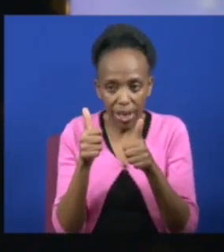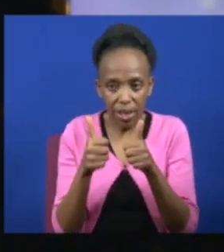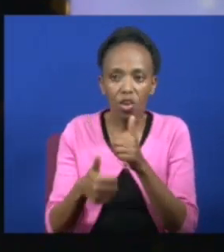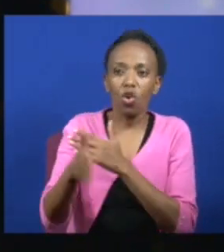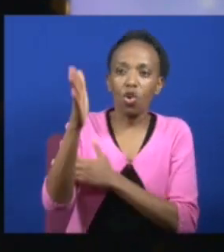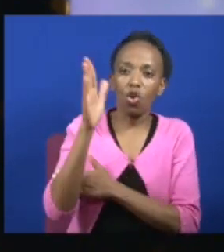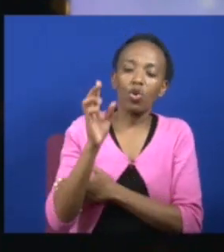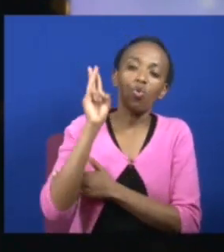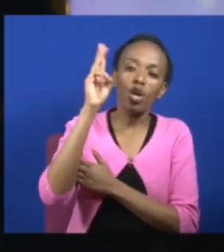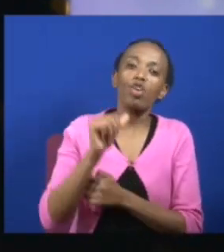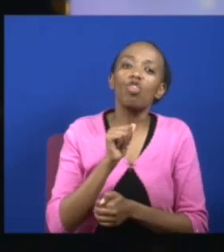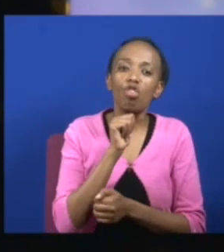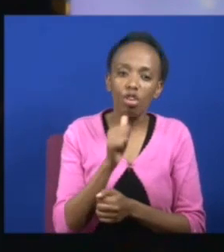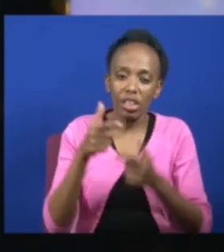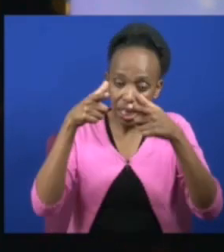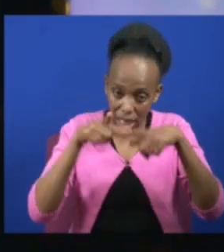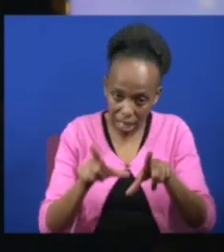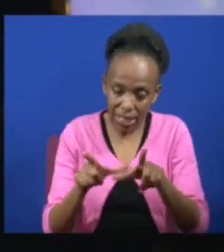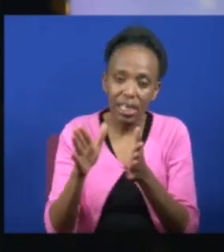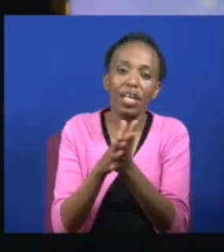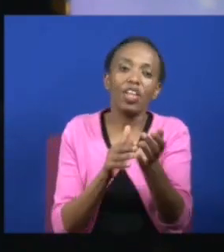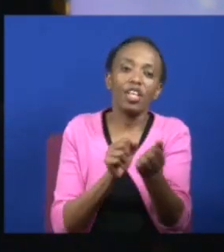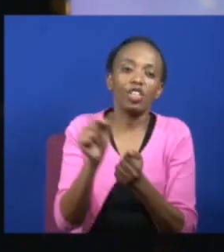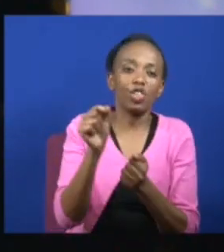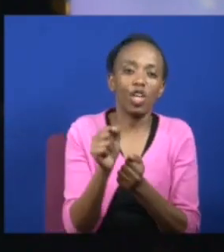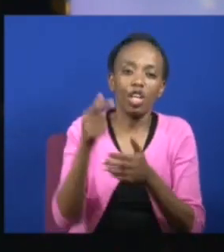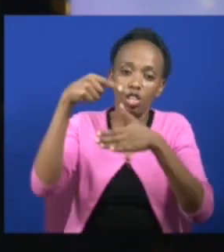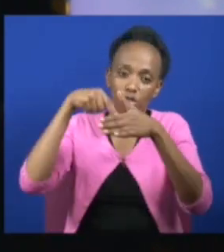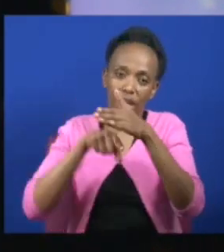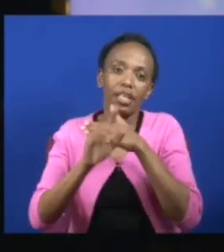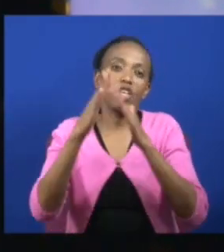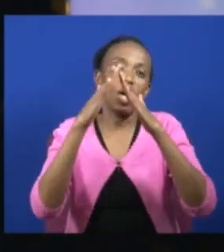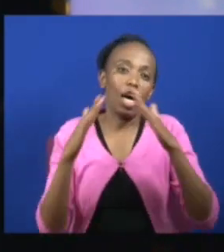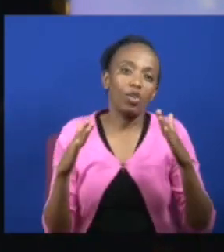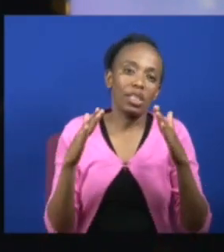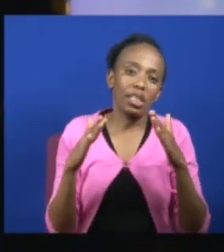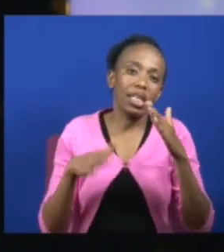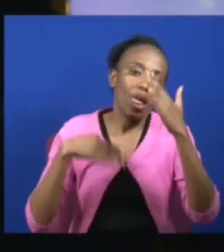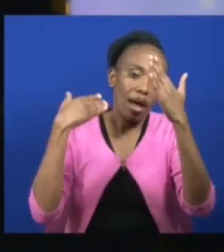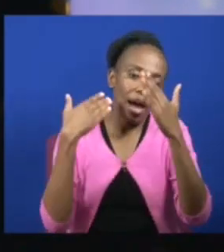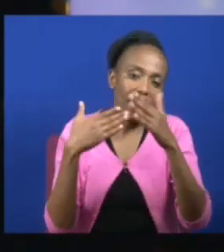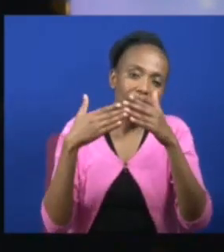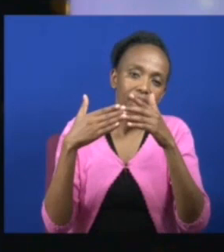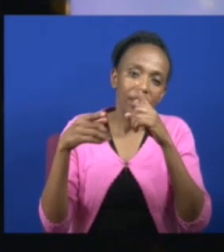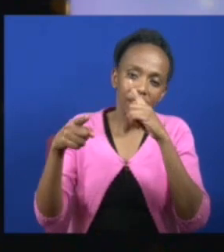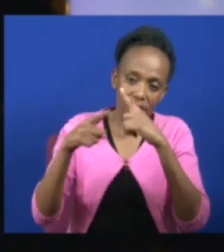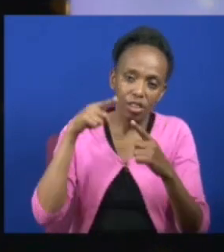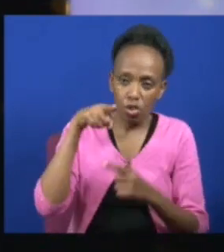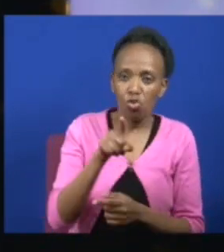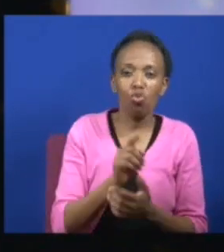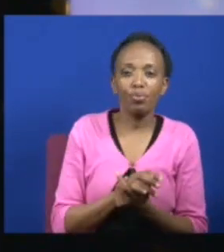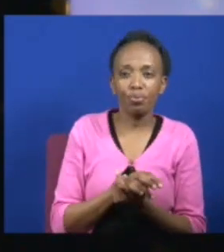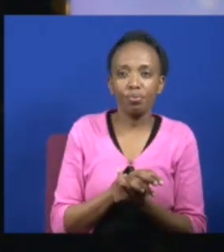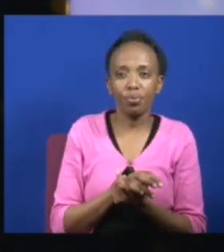will not permit the destroyer to enter your houses and strike you